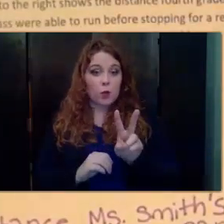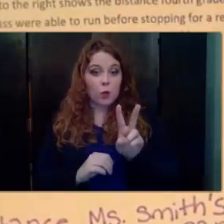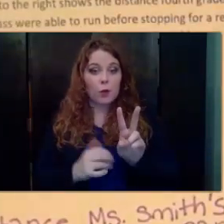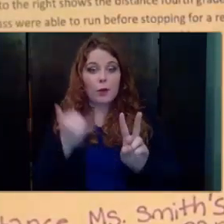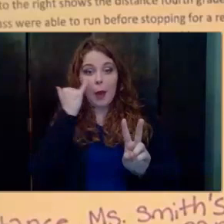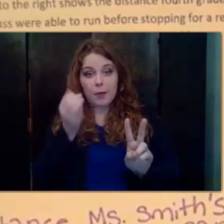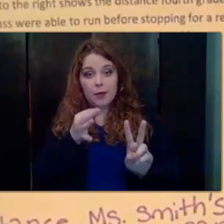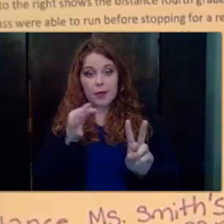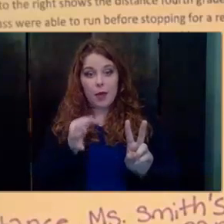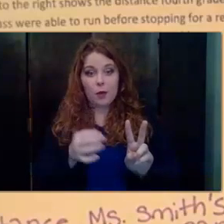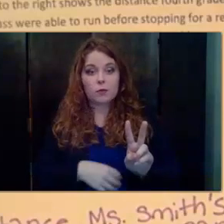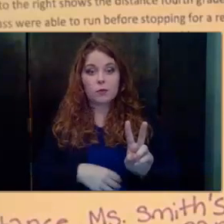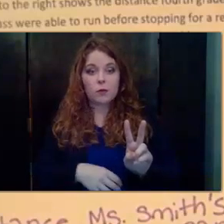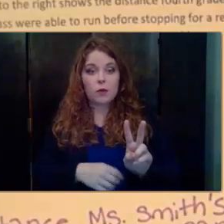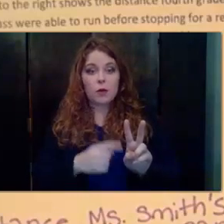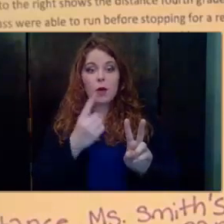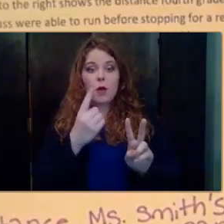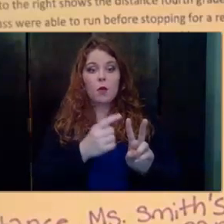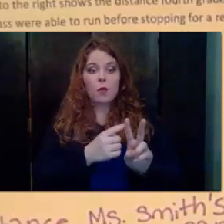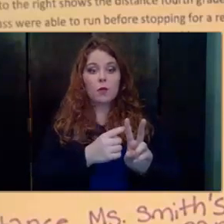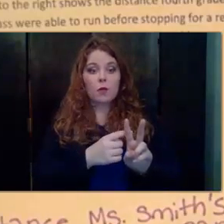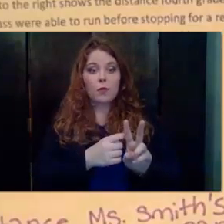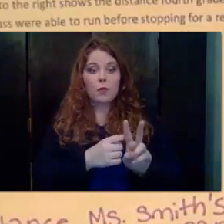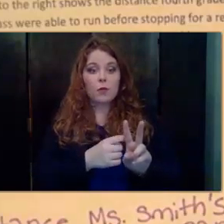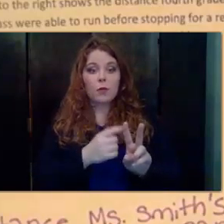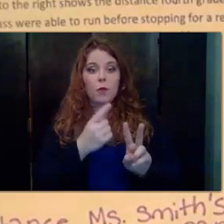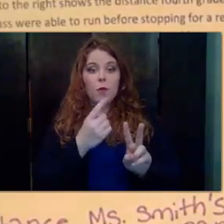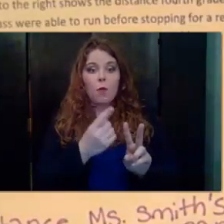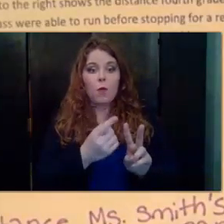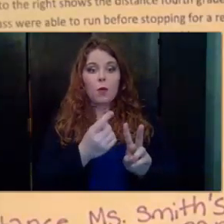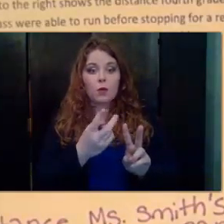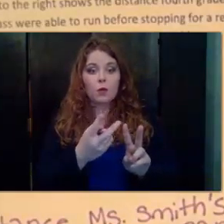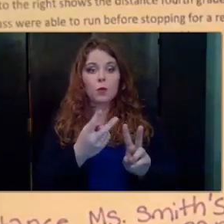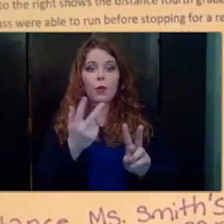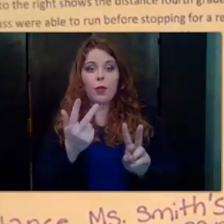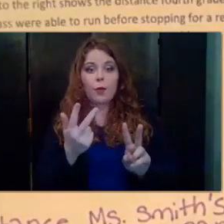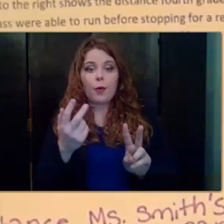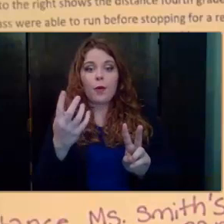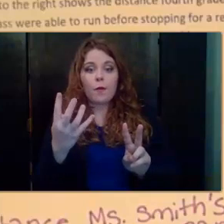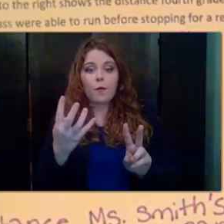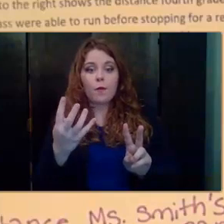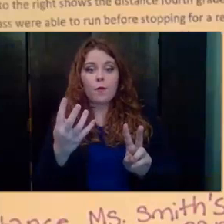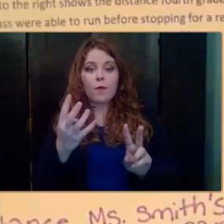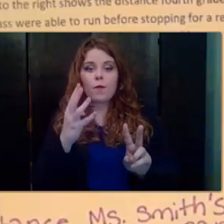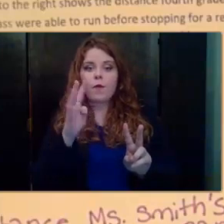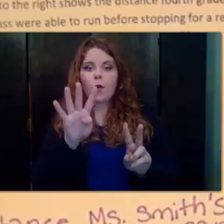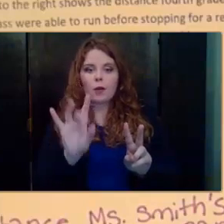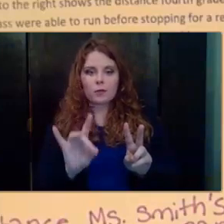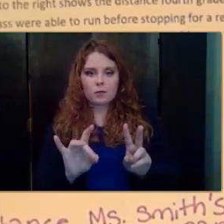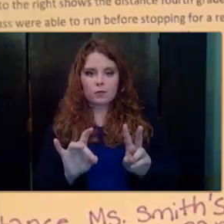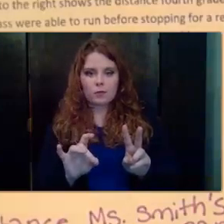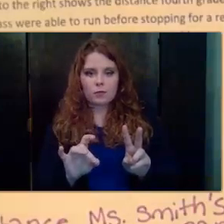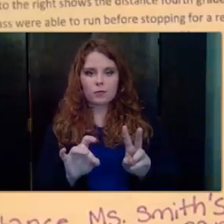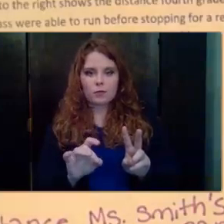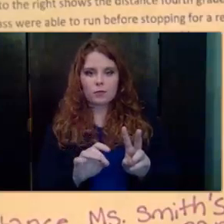count. Well, number 2, 1, 2, 3, 4, 2 4/8. So underneath it, I'm